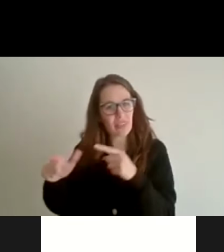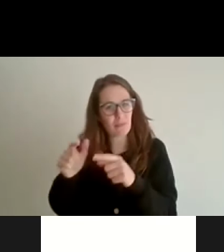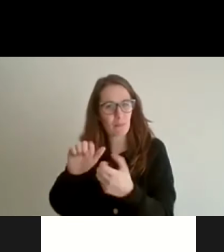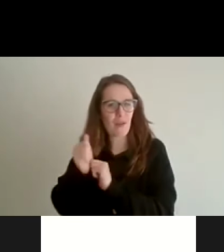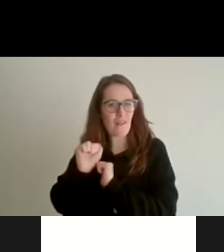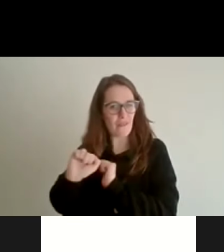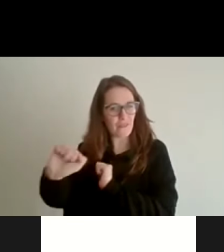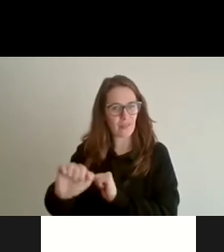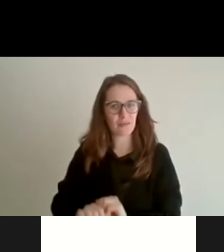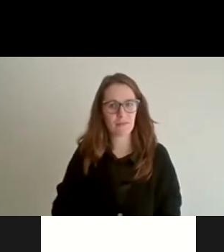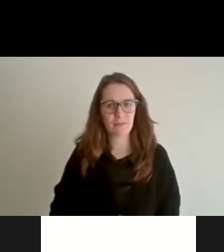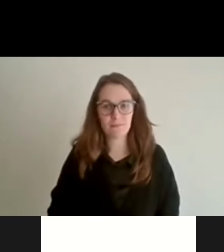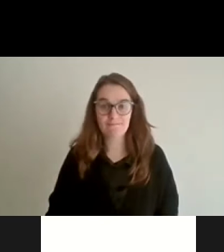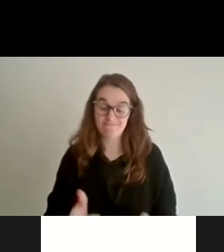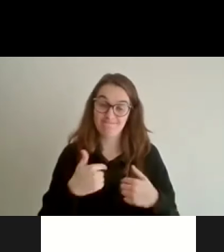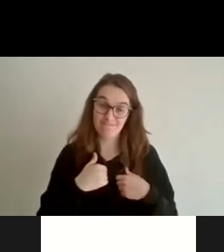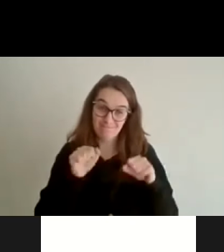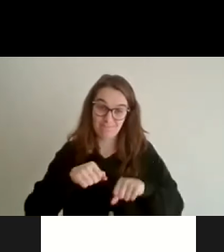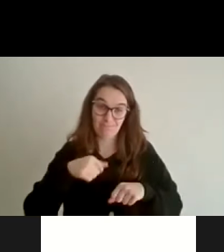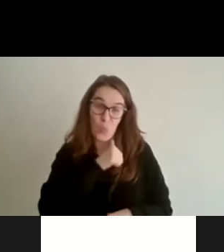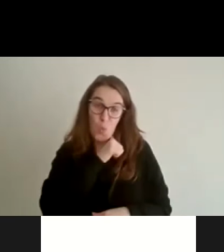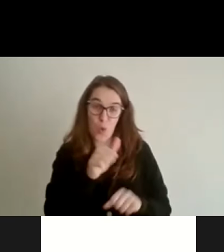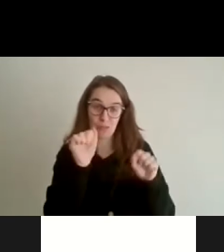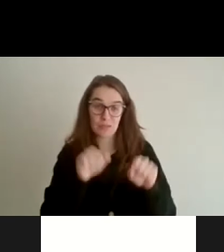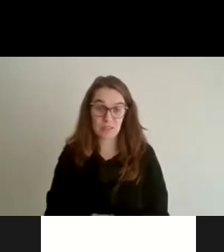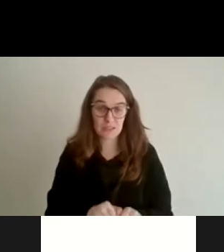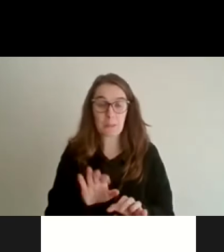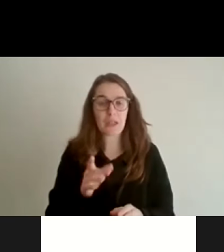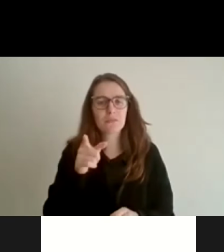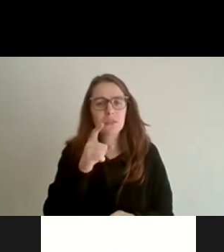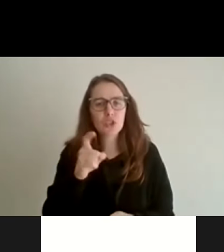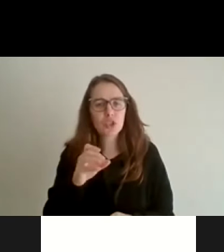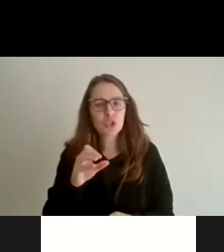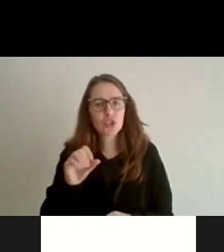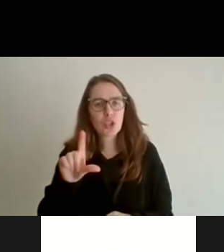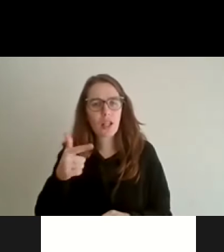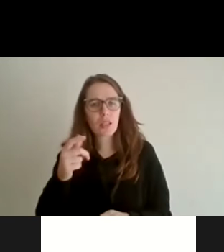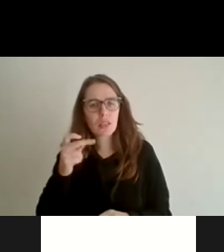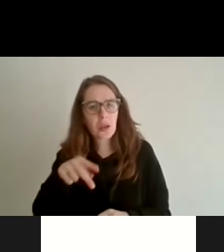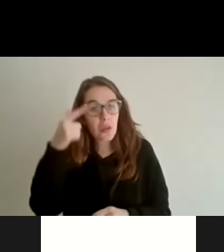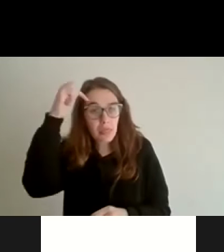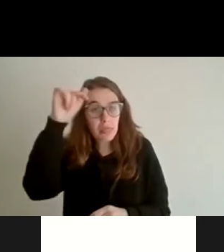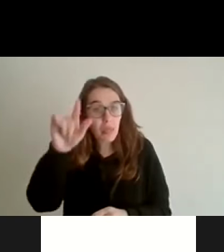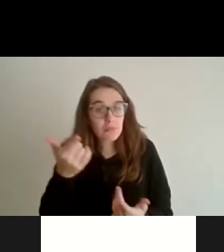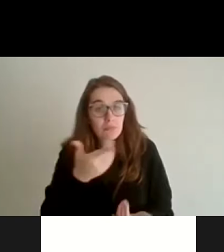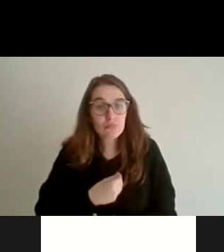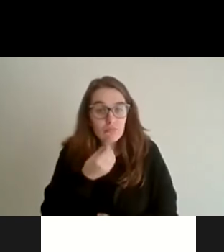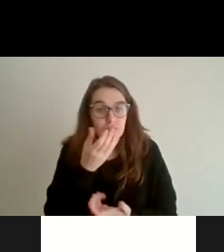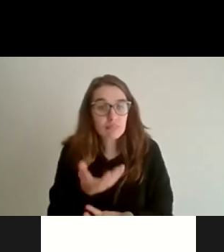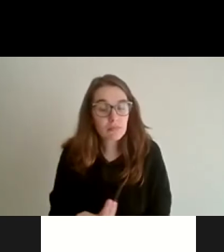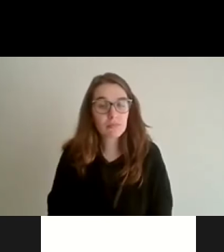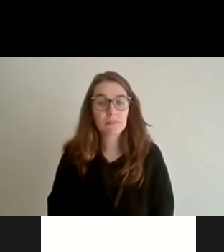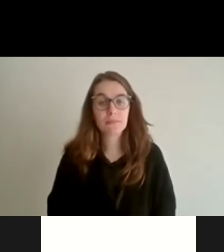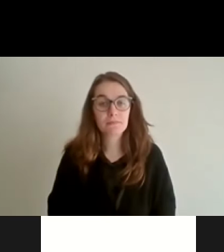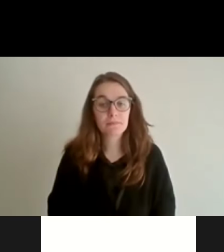I absolutely agree with you. Zoltan, do you have any ideas about this topic that you would like to